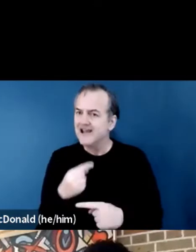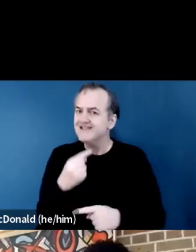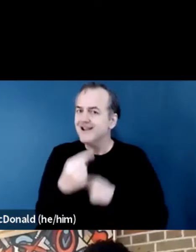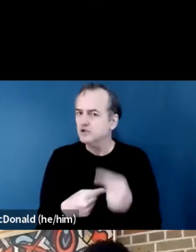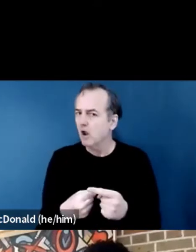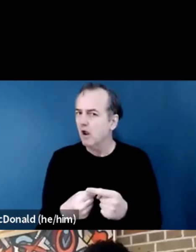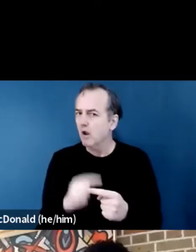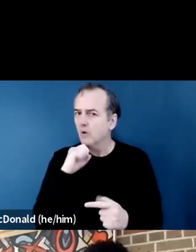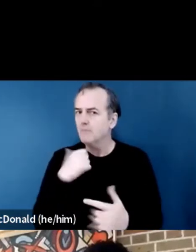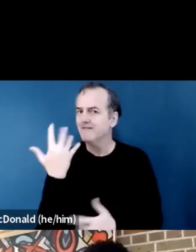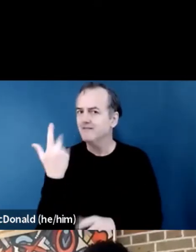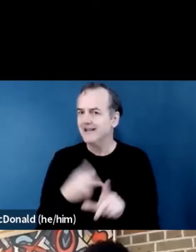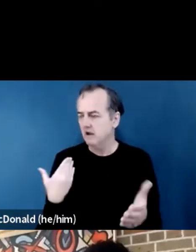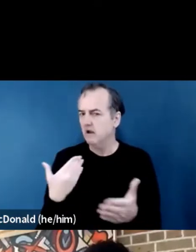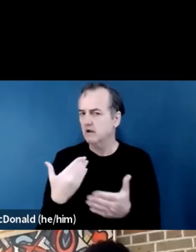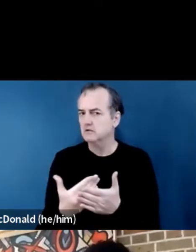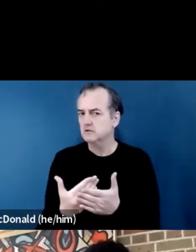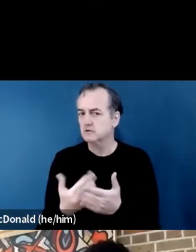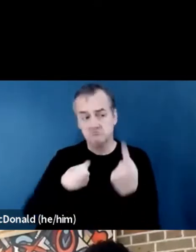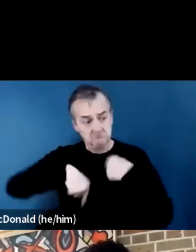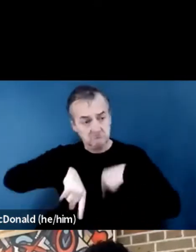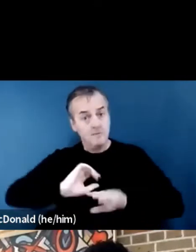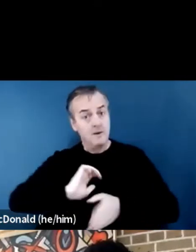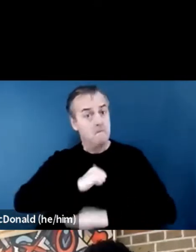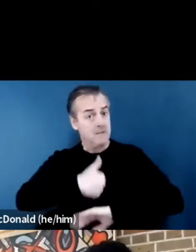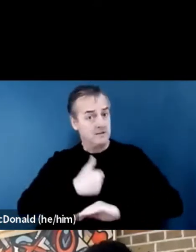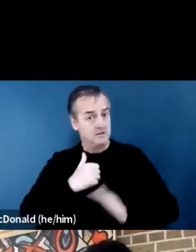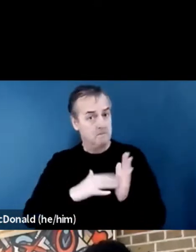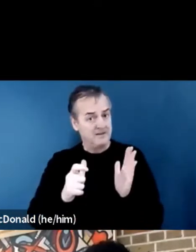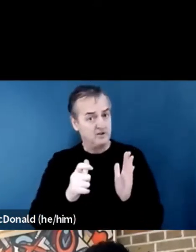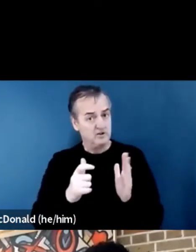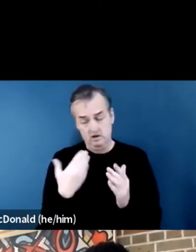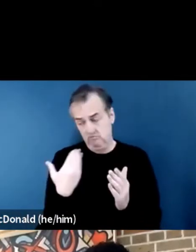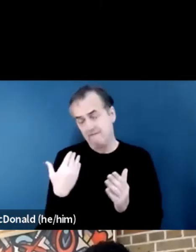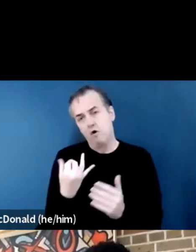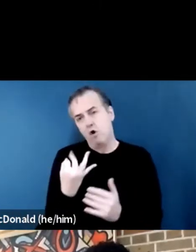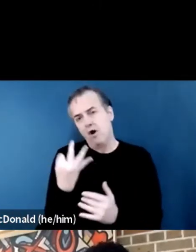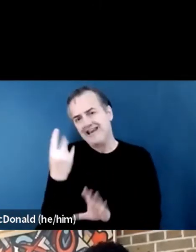We've been based in Manchester for the last 8 of those years.